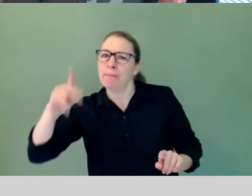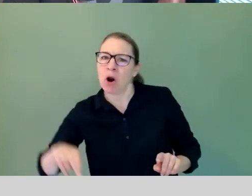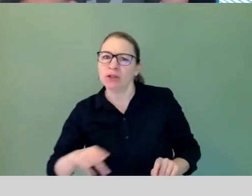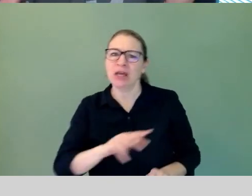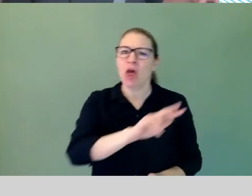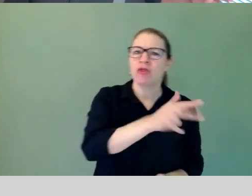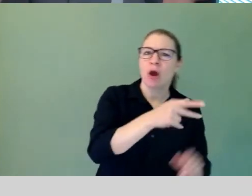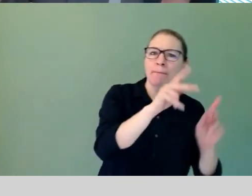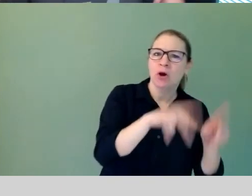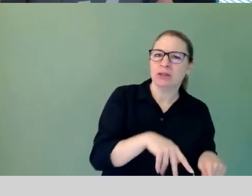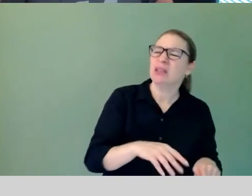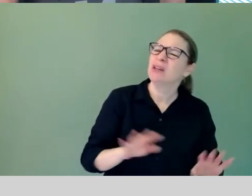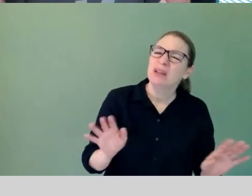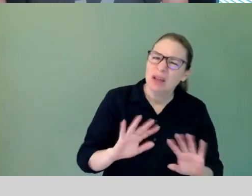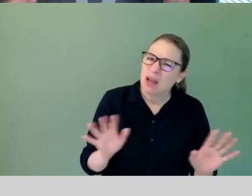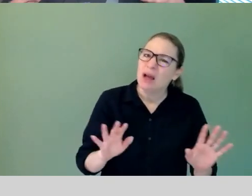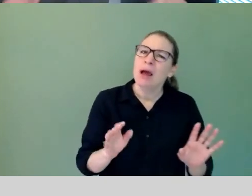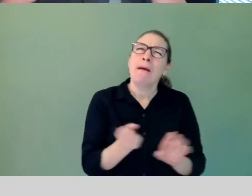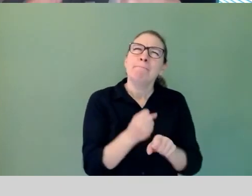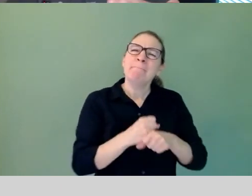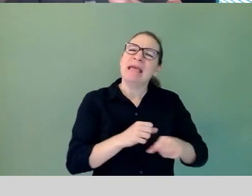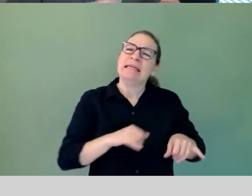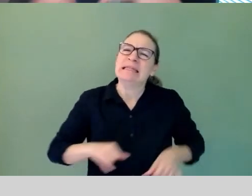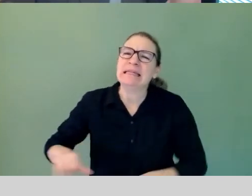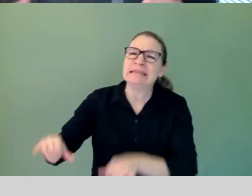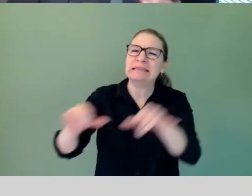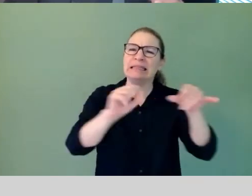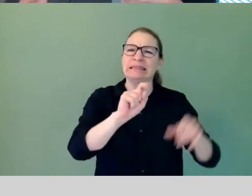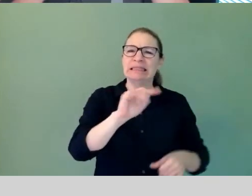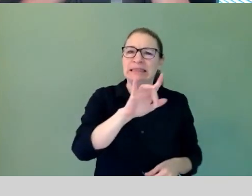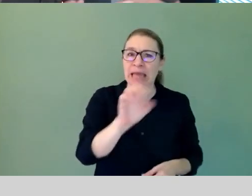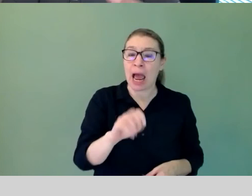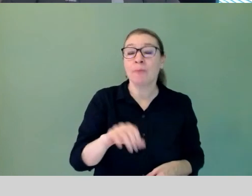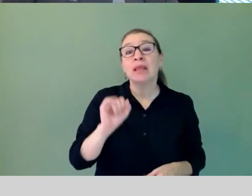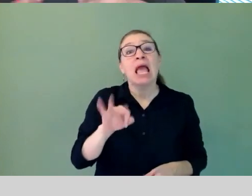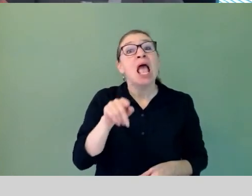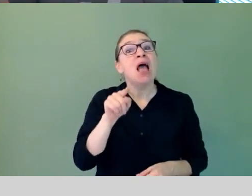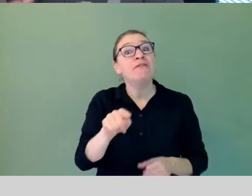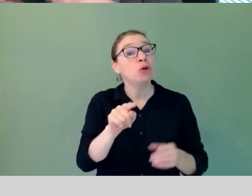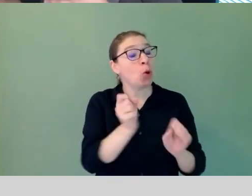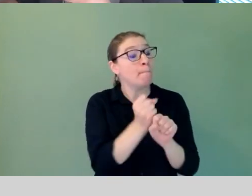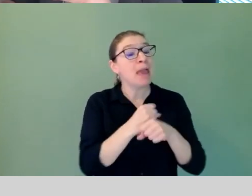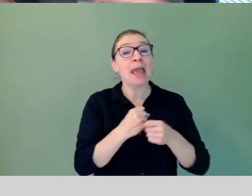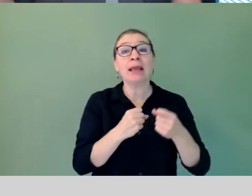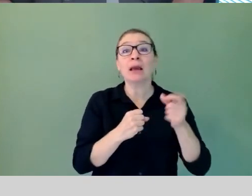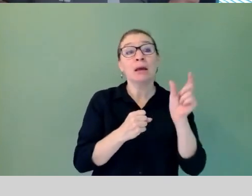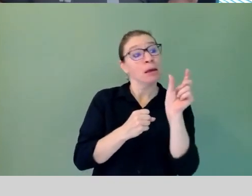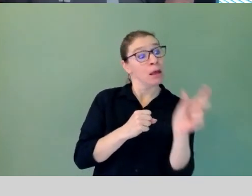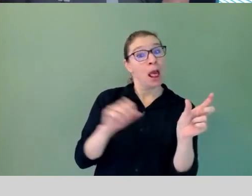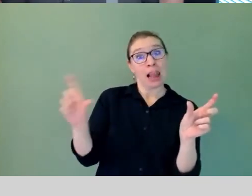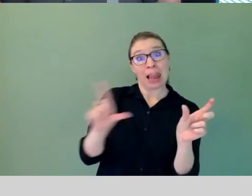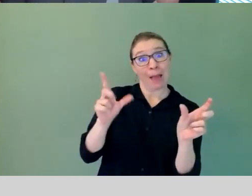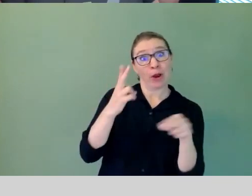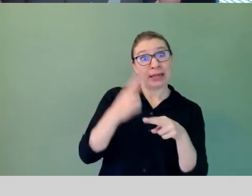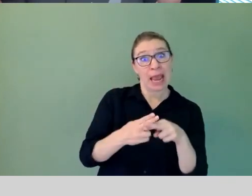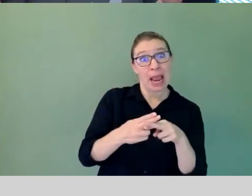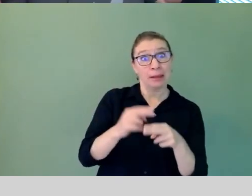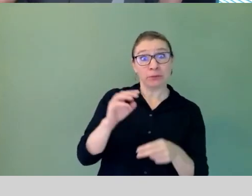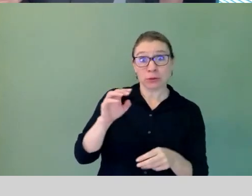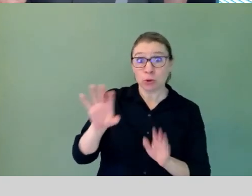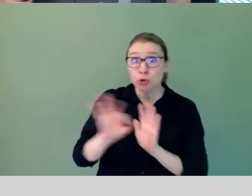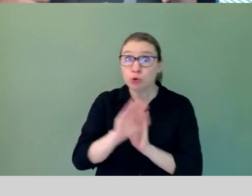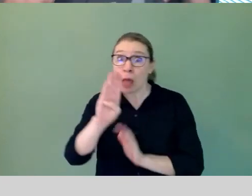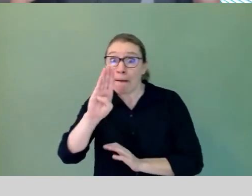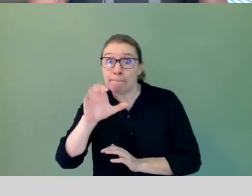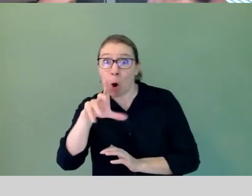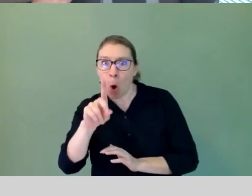within your documentation is the same. So make library names bold, and every library name will be bold, and make file paths in italic. This is an example. But